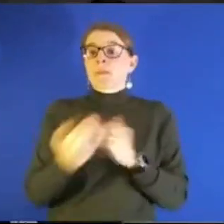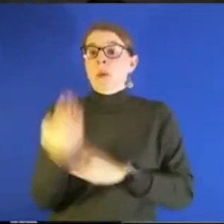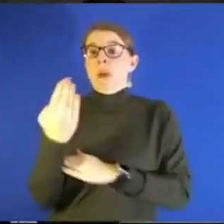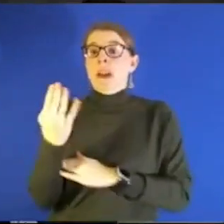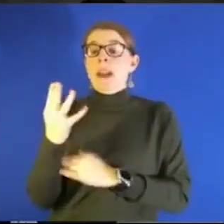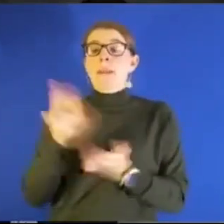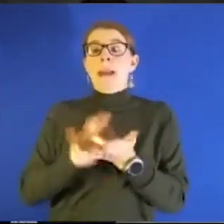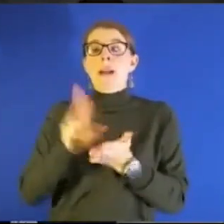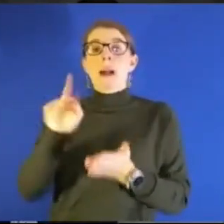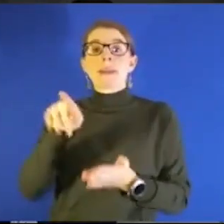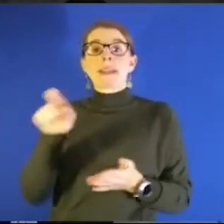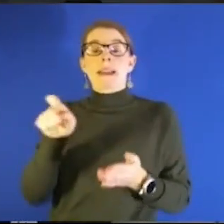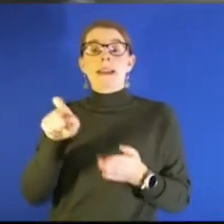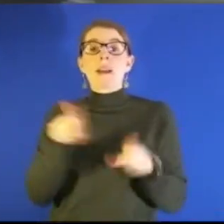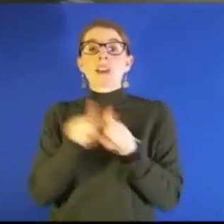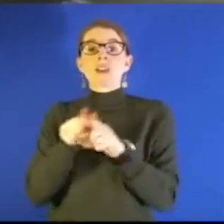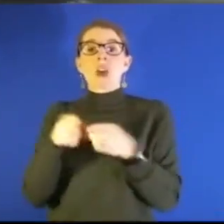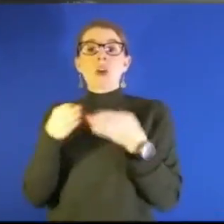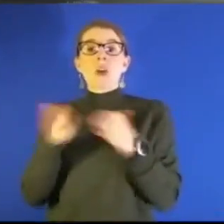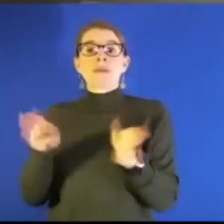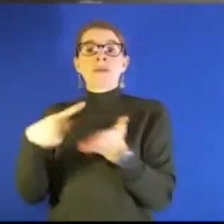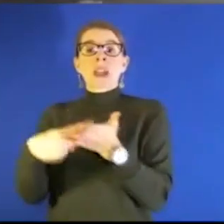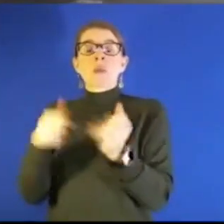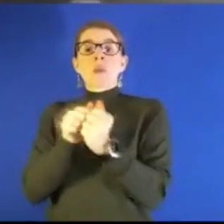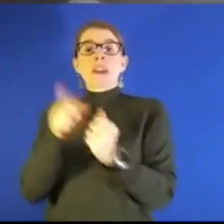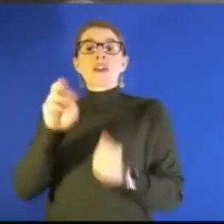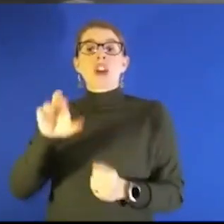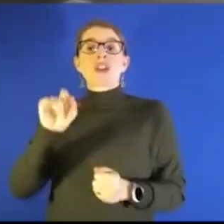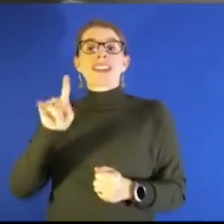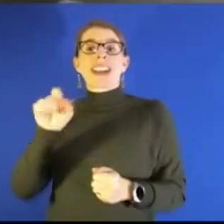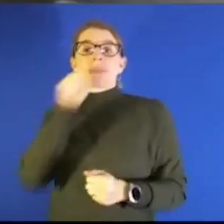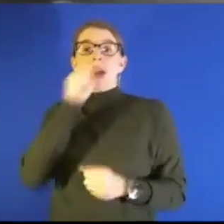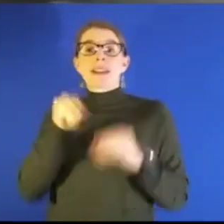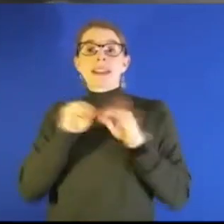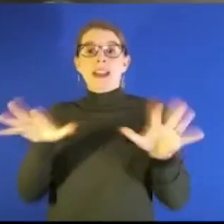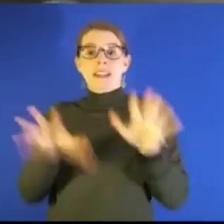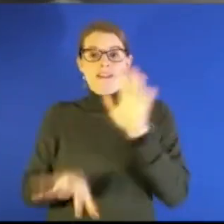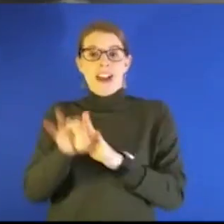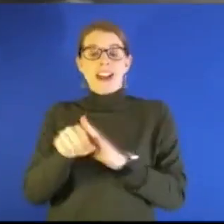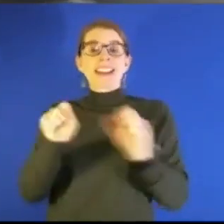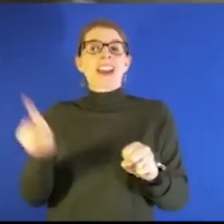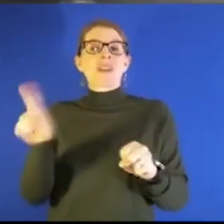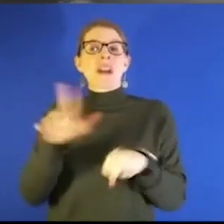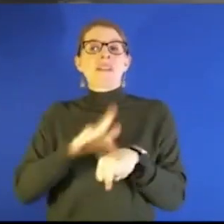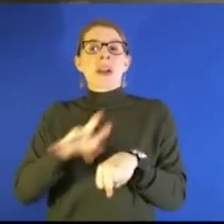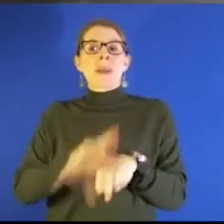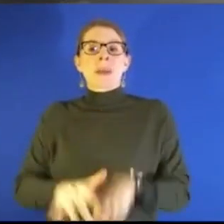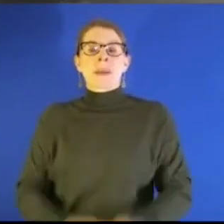mics with Dr. Stites podcasts. Now everywhere podcasts are available.